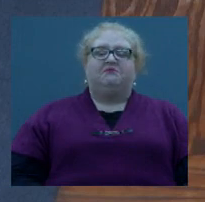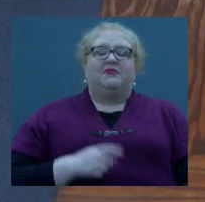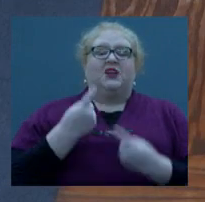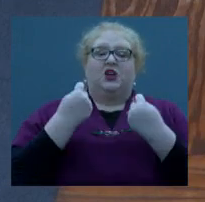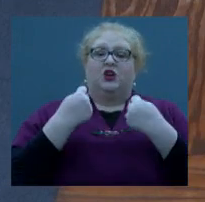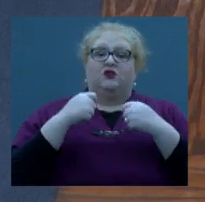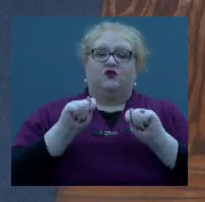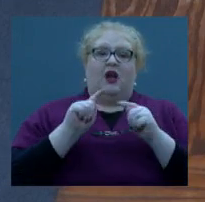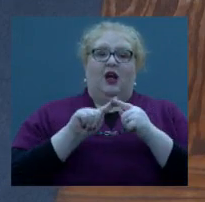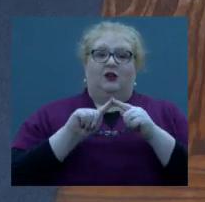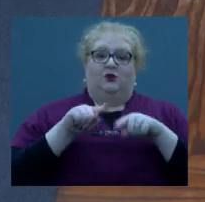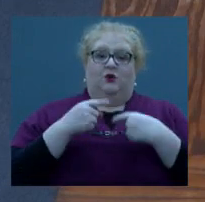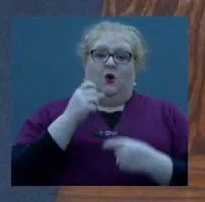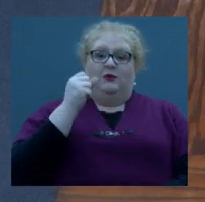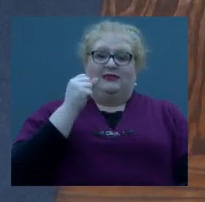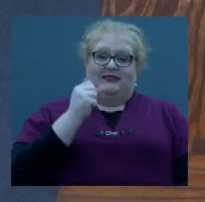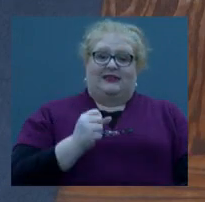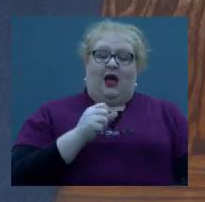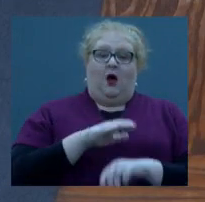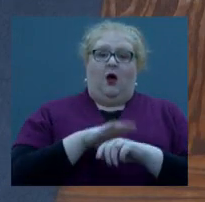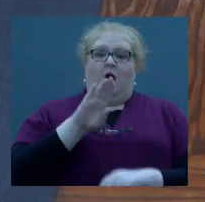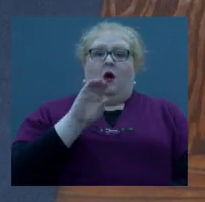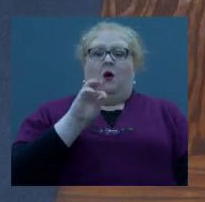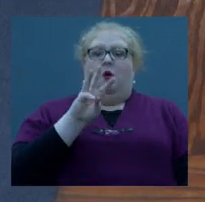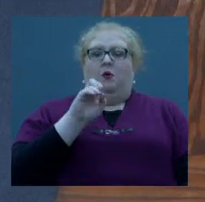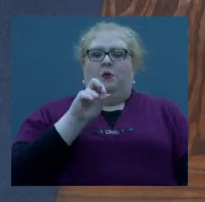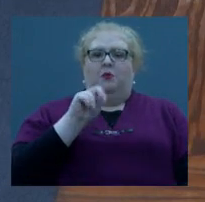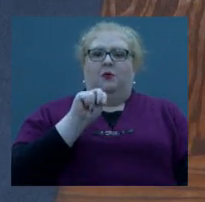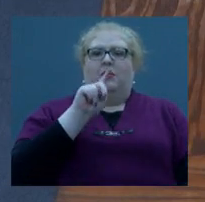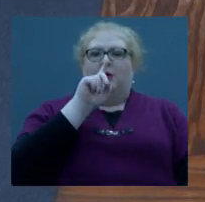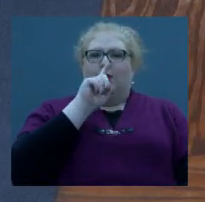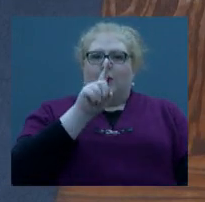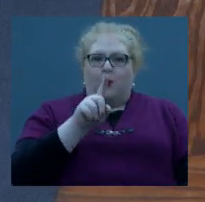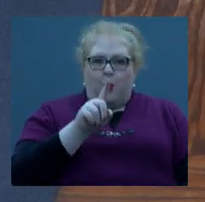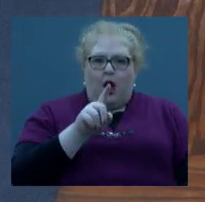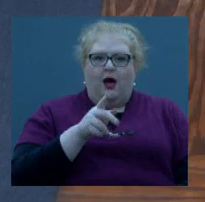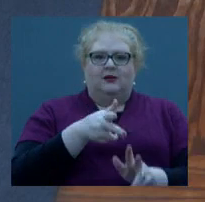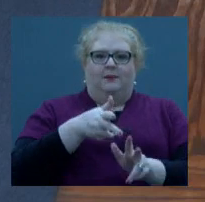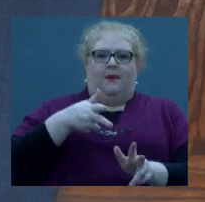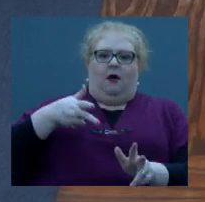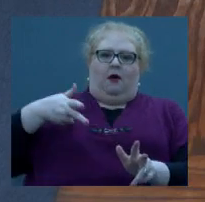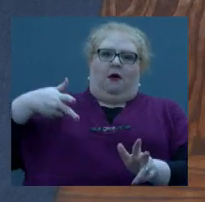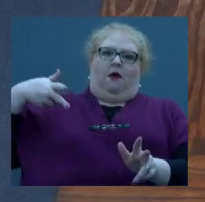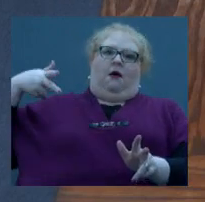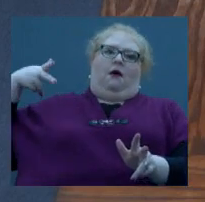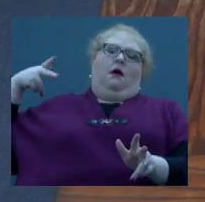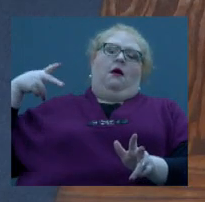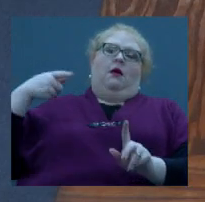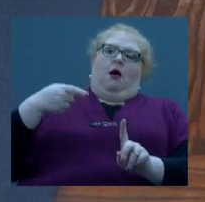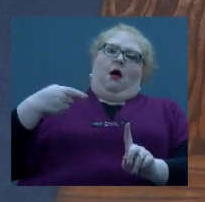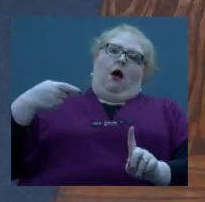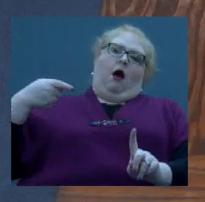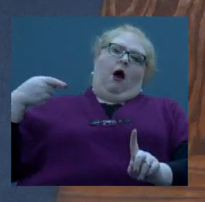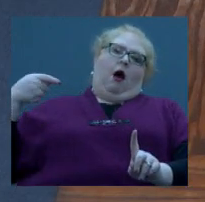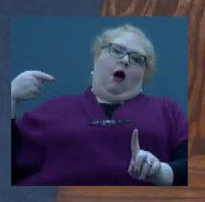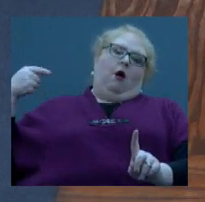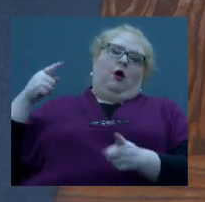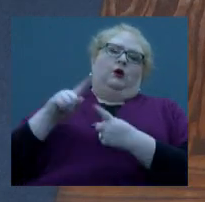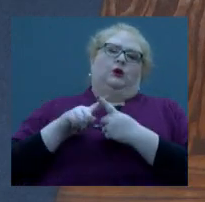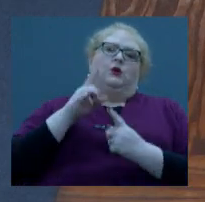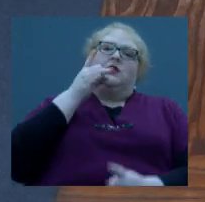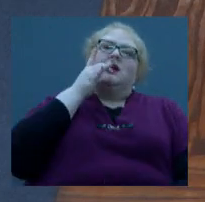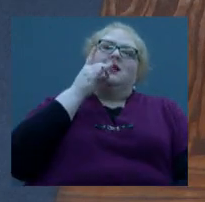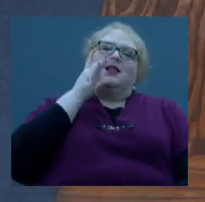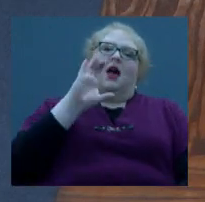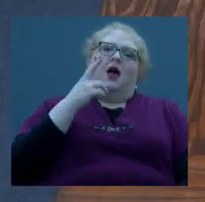on Bowman was backed up all the way to the light at Chenal. So that's